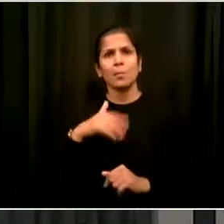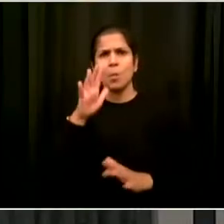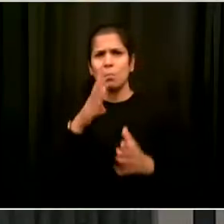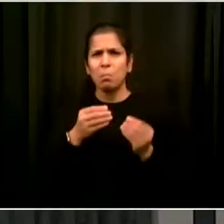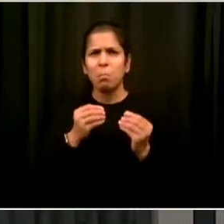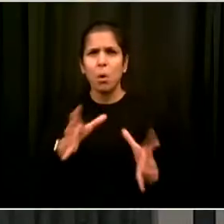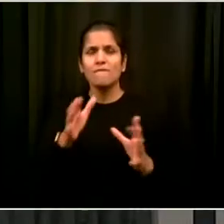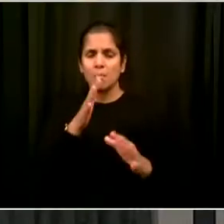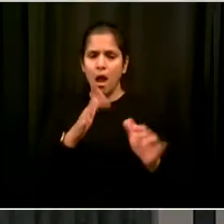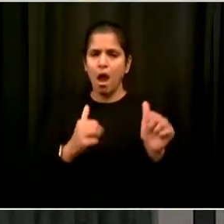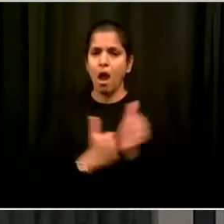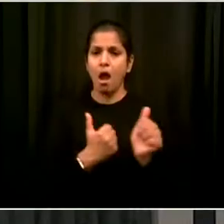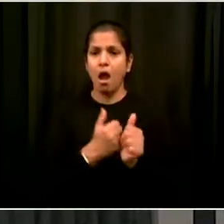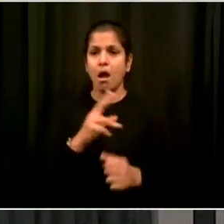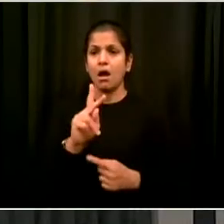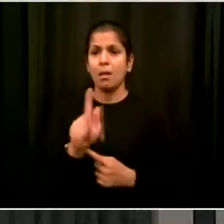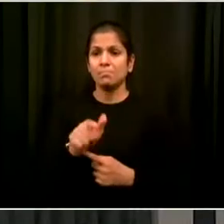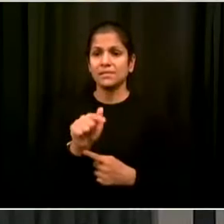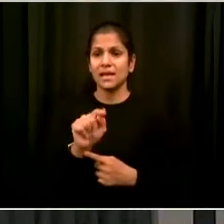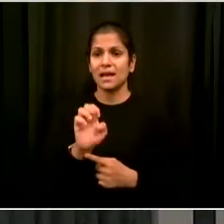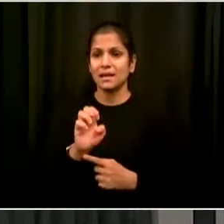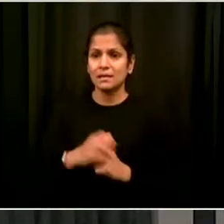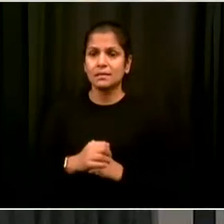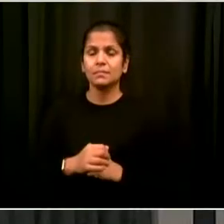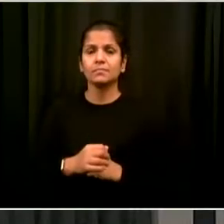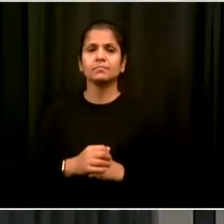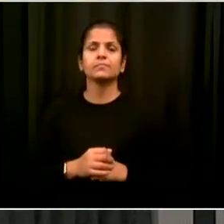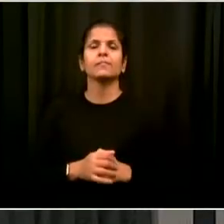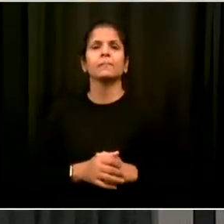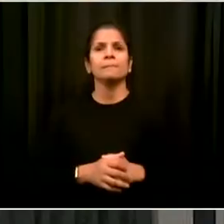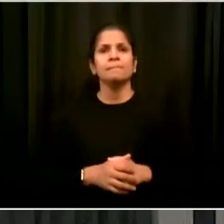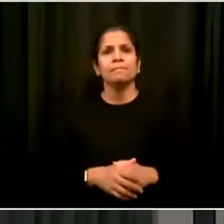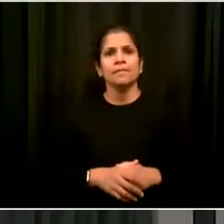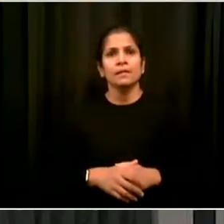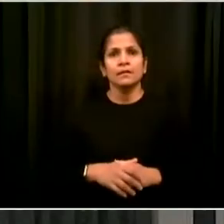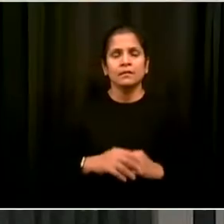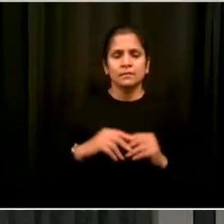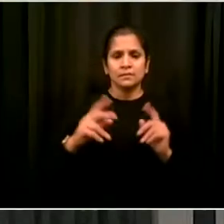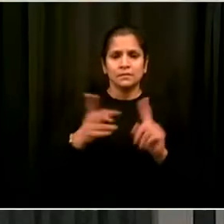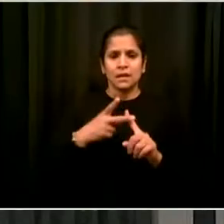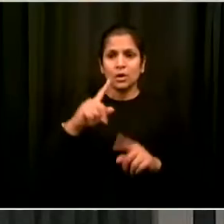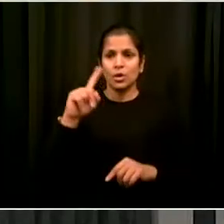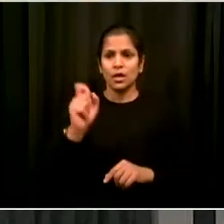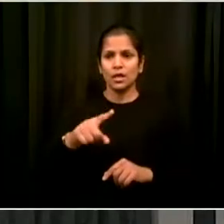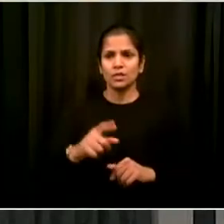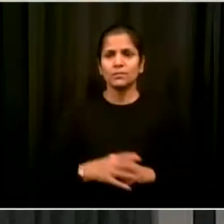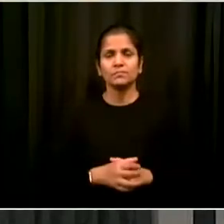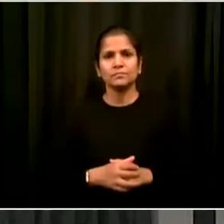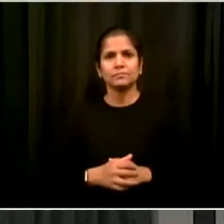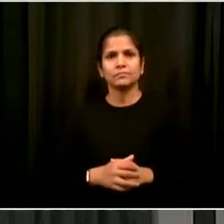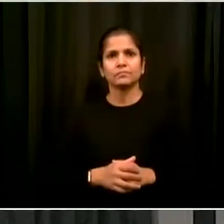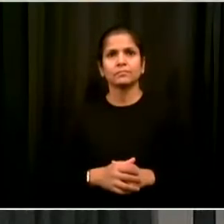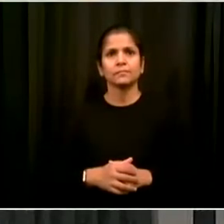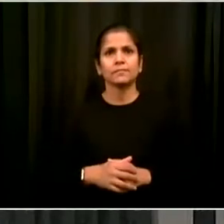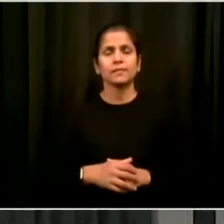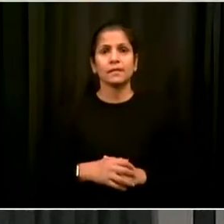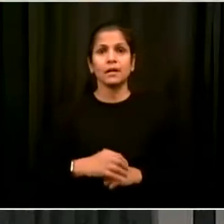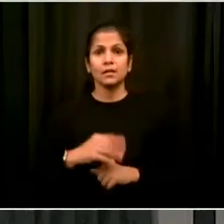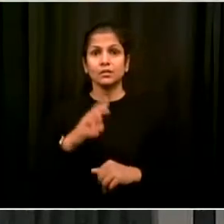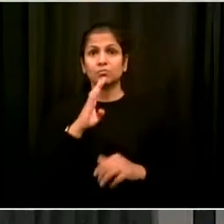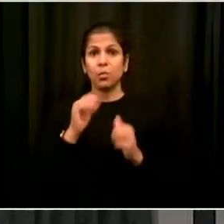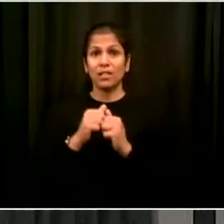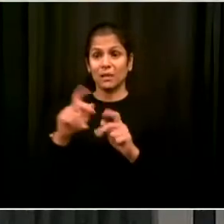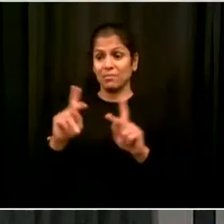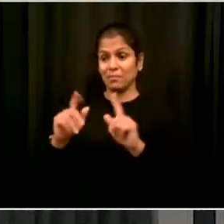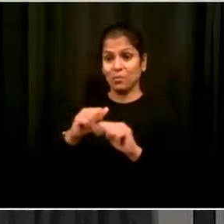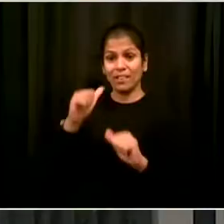I had talked to some people yesterday who had mentioned that they would not get vaccinated because of their distrust in the government and the